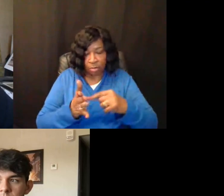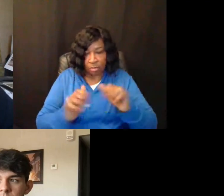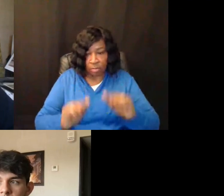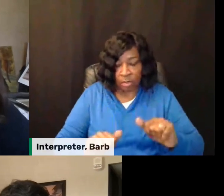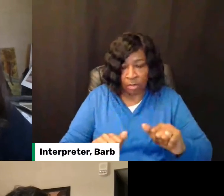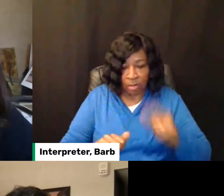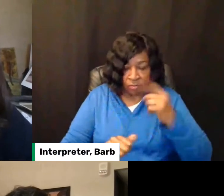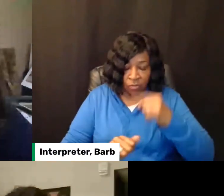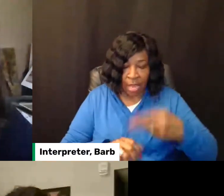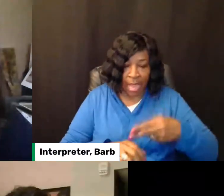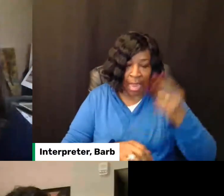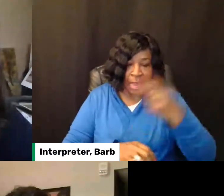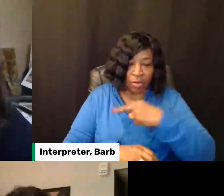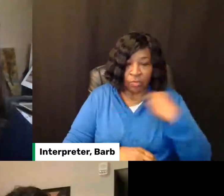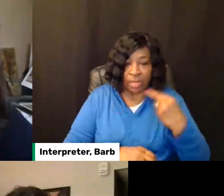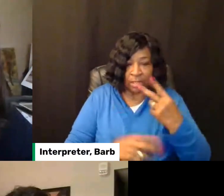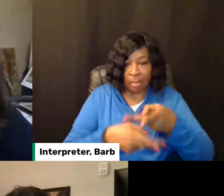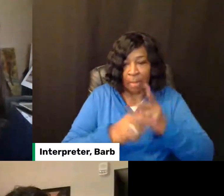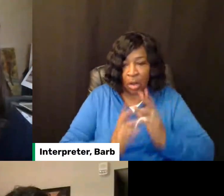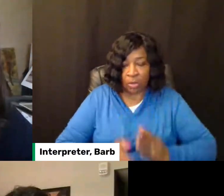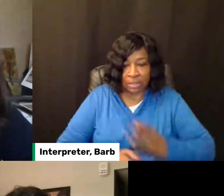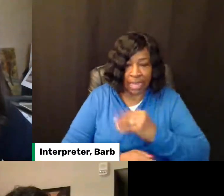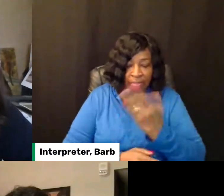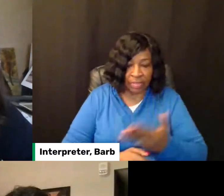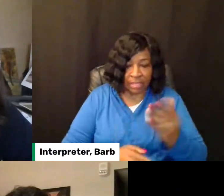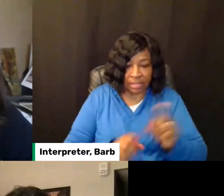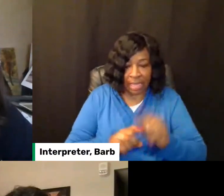for higher risk borrowers and things like that.